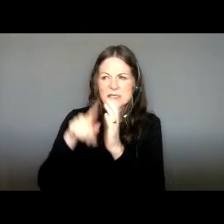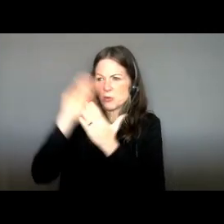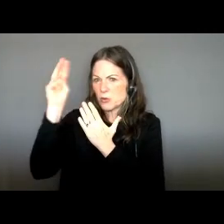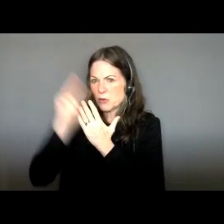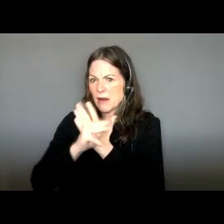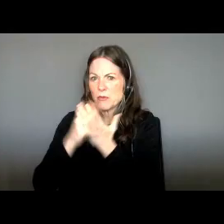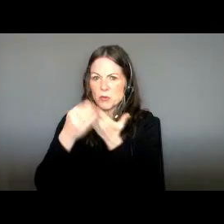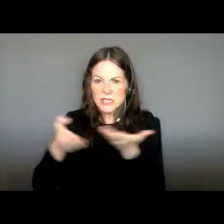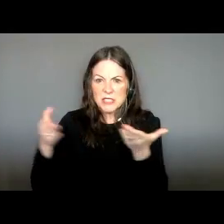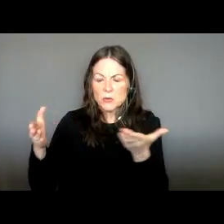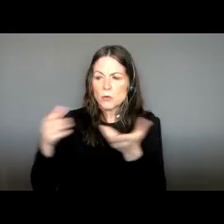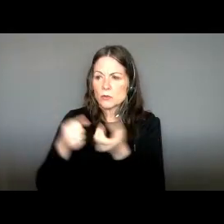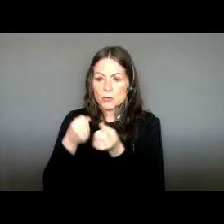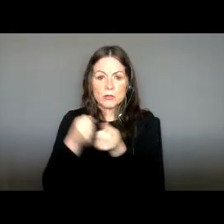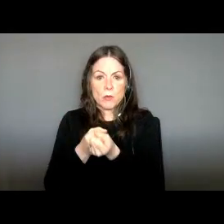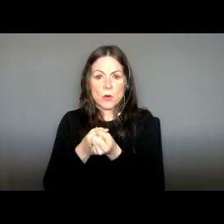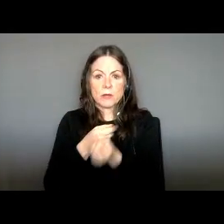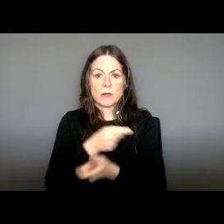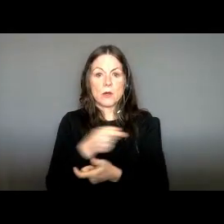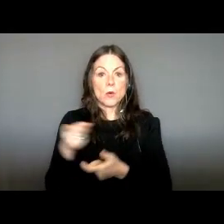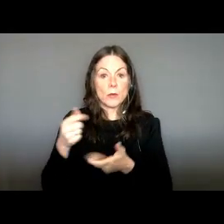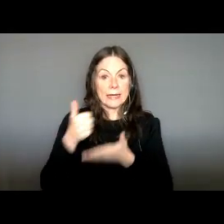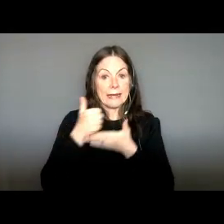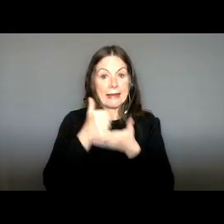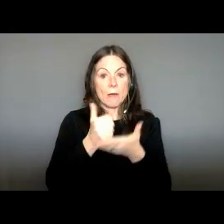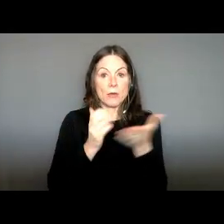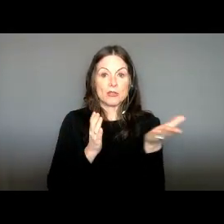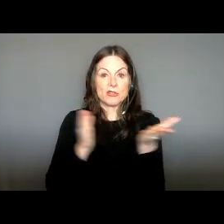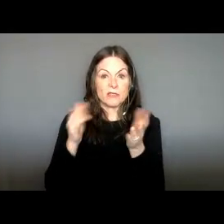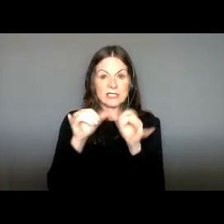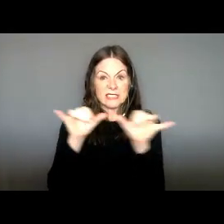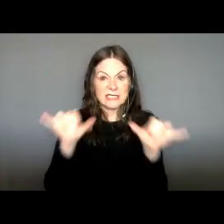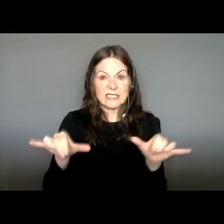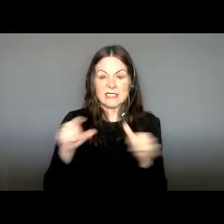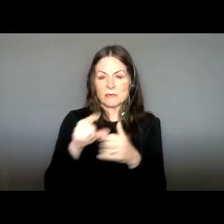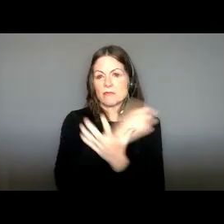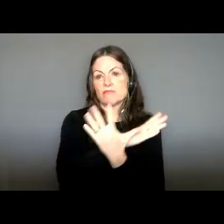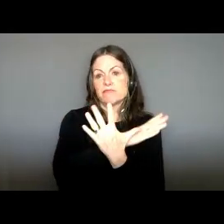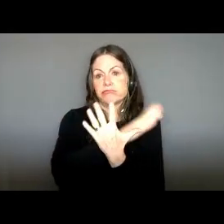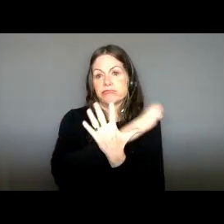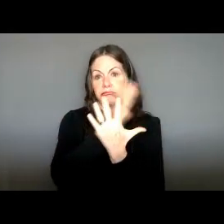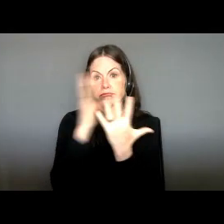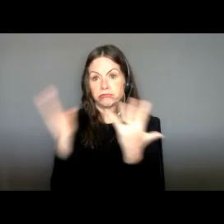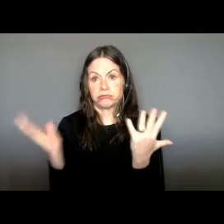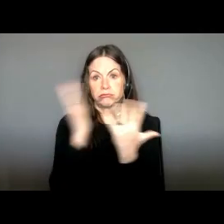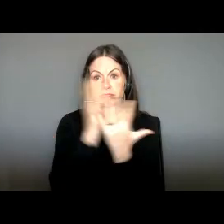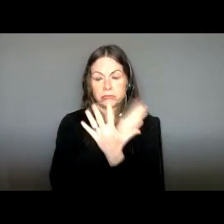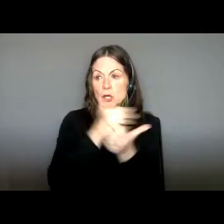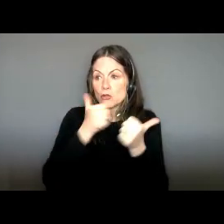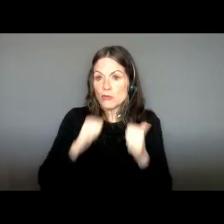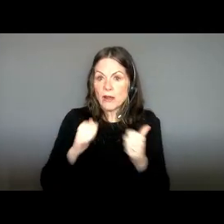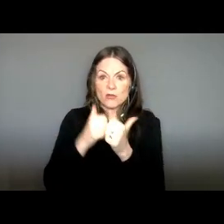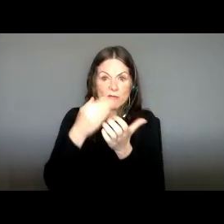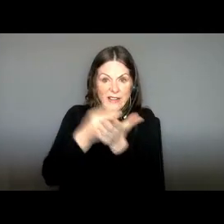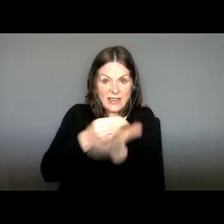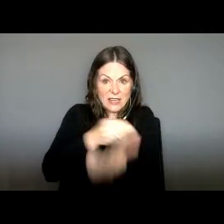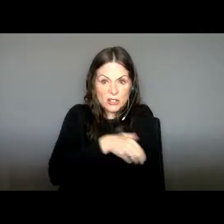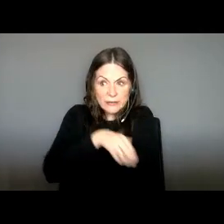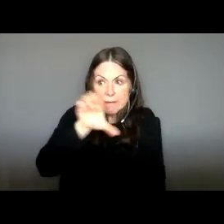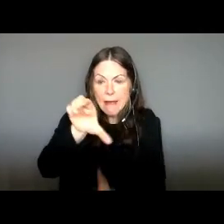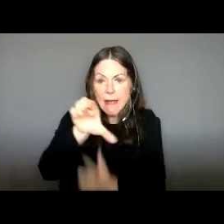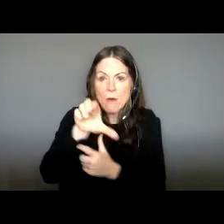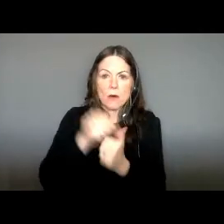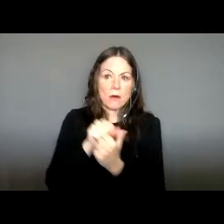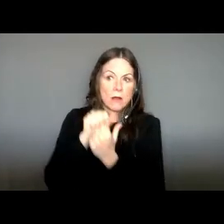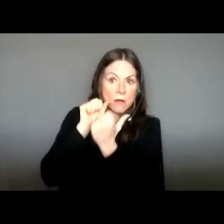help service systems and organizations in all sectors to build proven financial empowerment approaches into